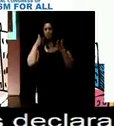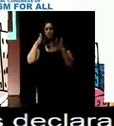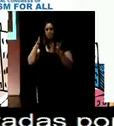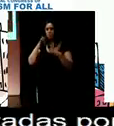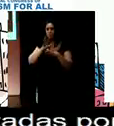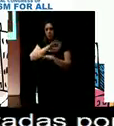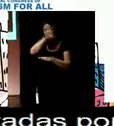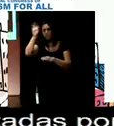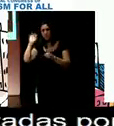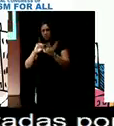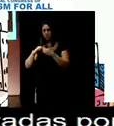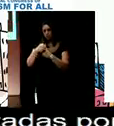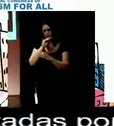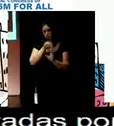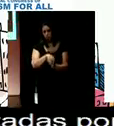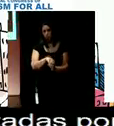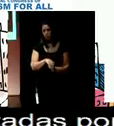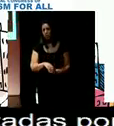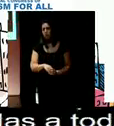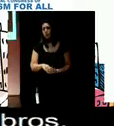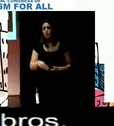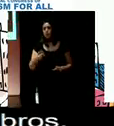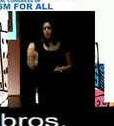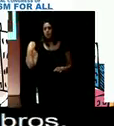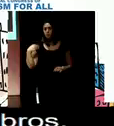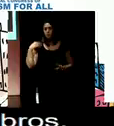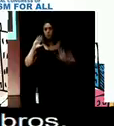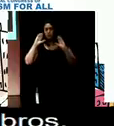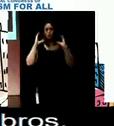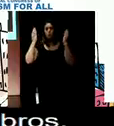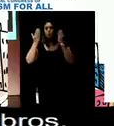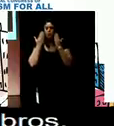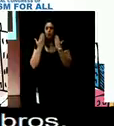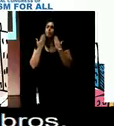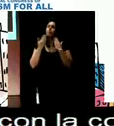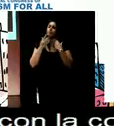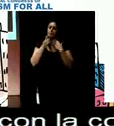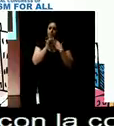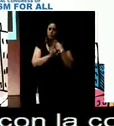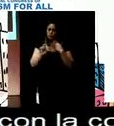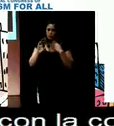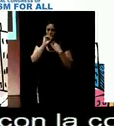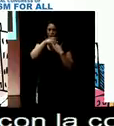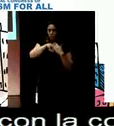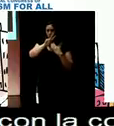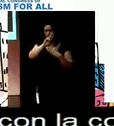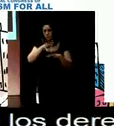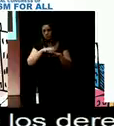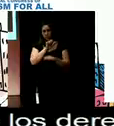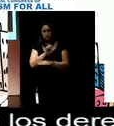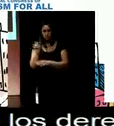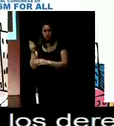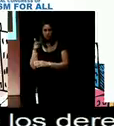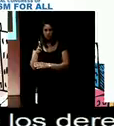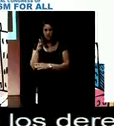aimed at all our member states. With the United Nations Convention on the Rights